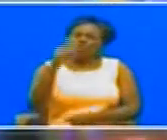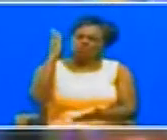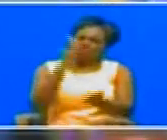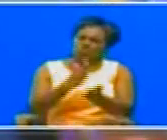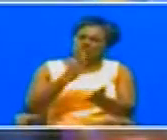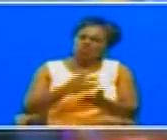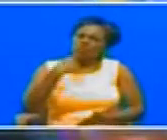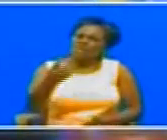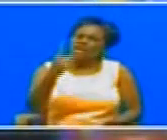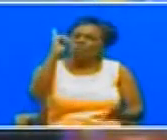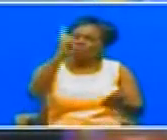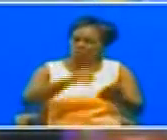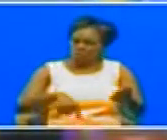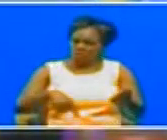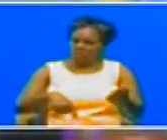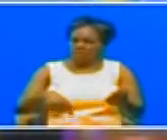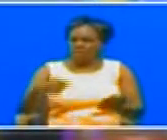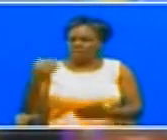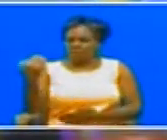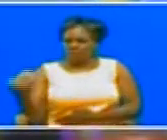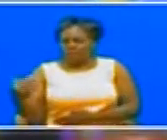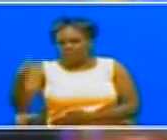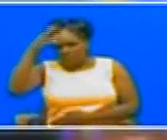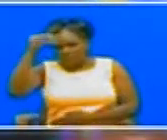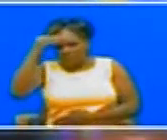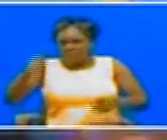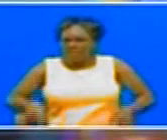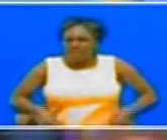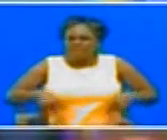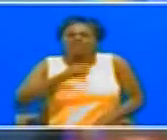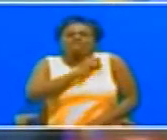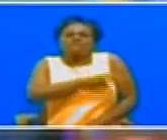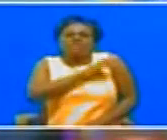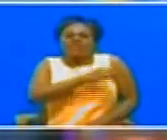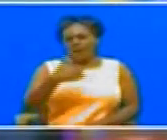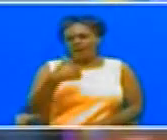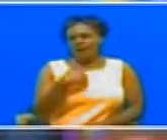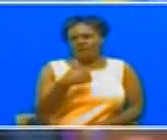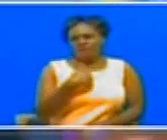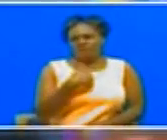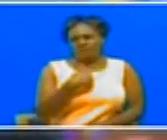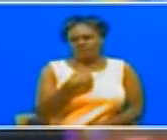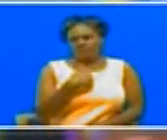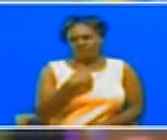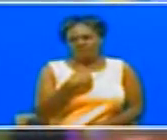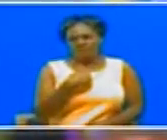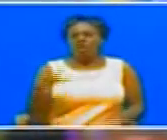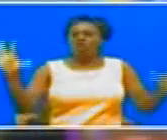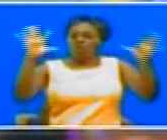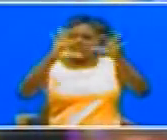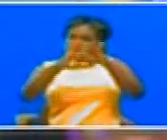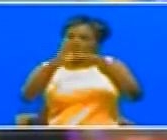tell a student, somebody who's living in fear, and of course connect that